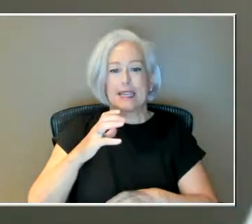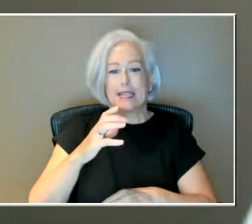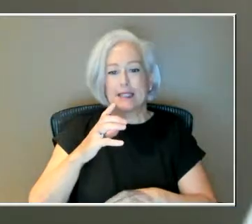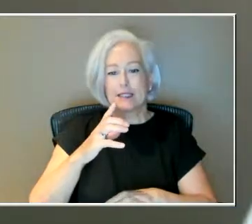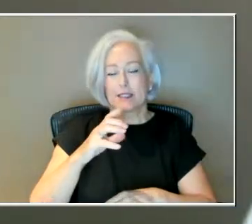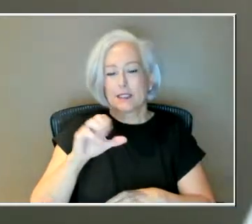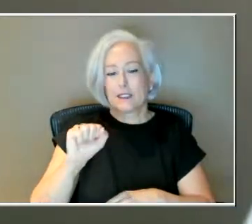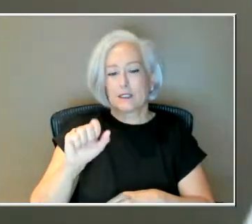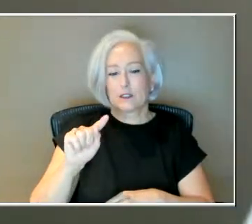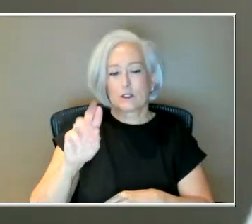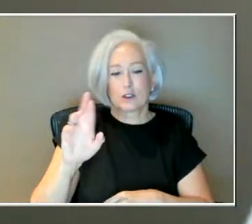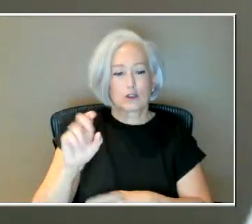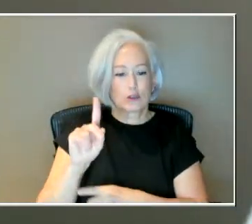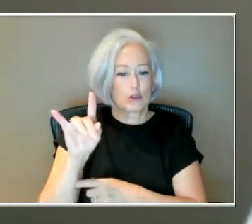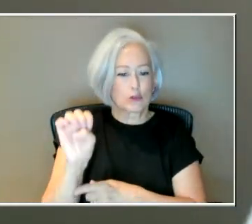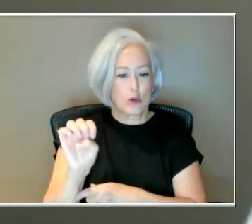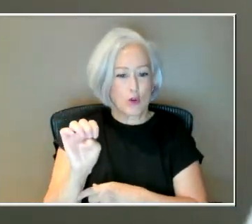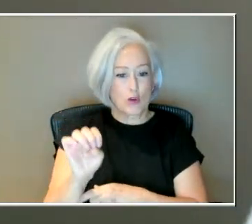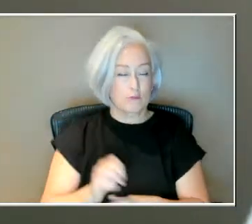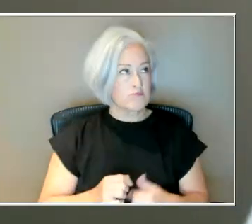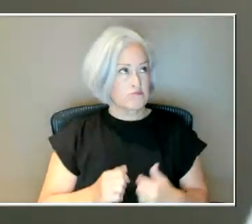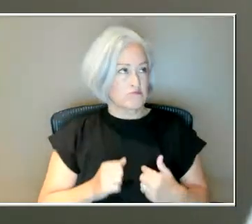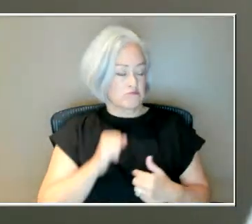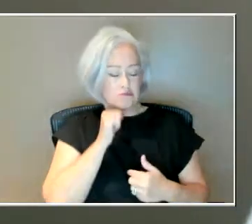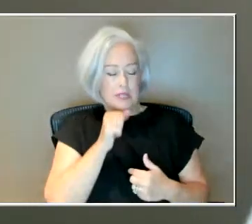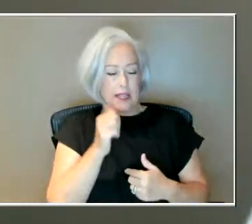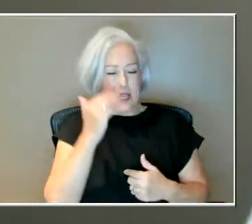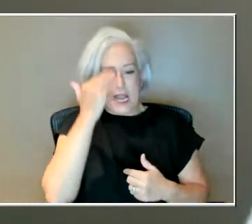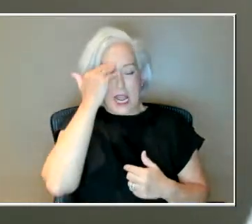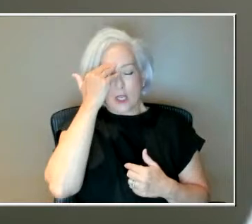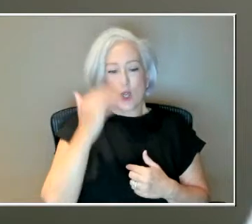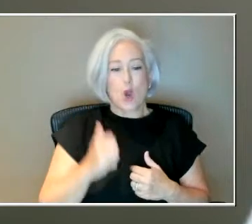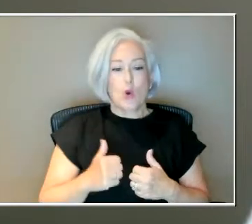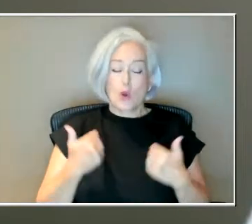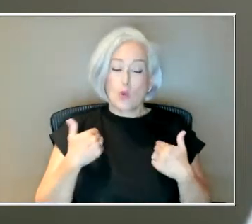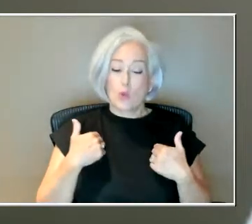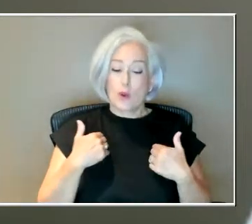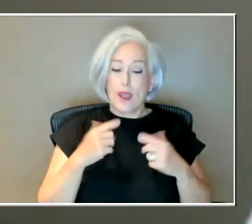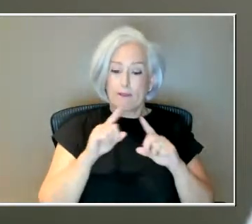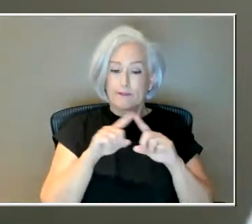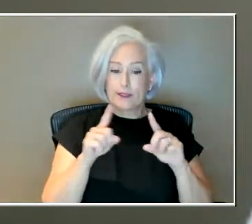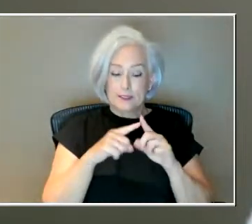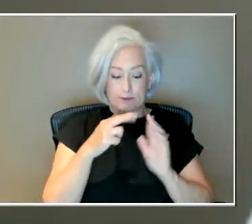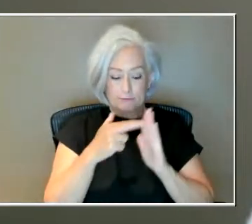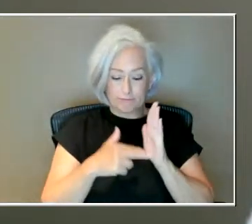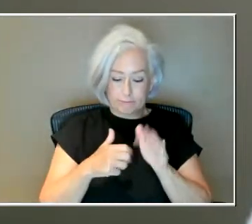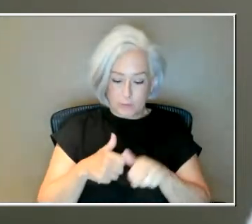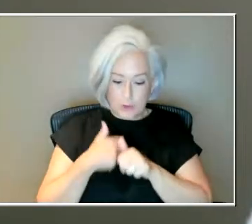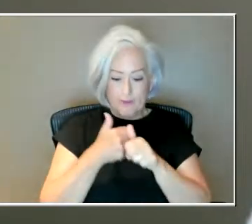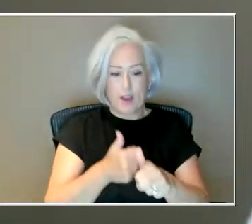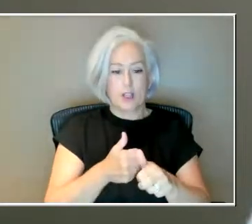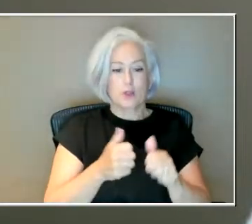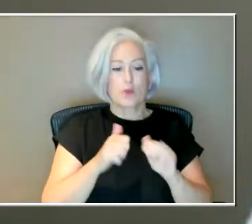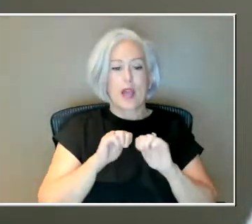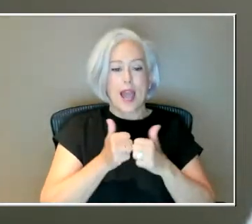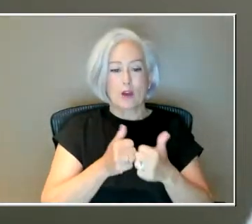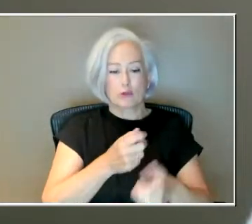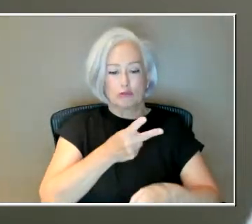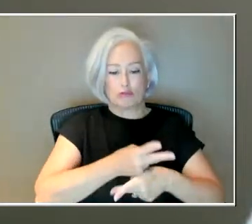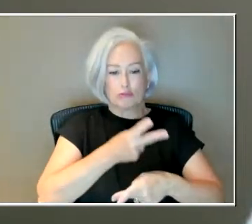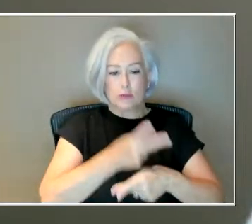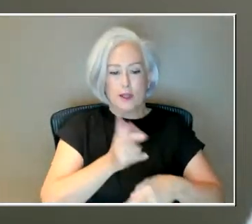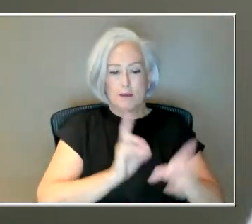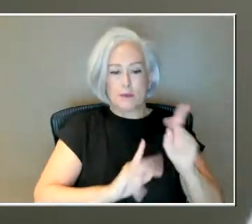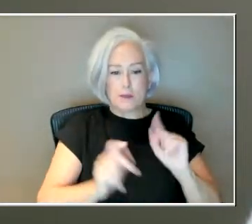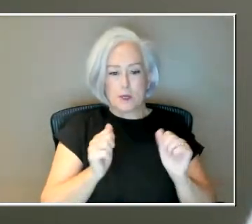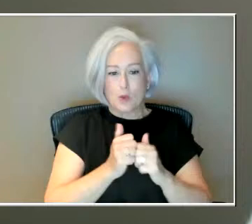There's none that I'm aware of. We certainly have a lot of guidelines in terms of treating heat stroke. And so if patients come to the emergency room, our team is